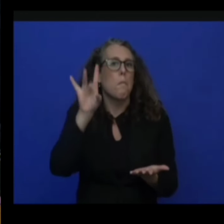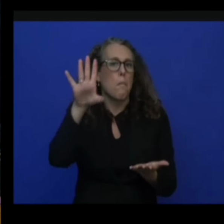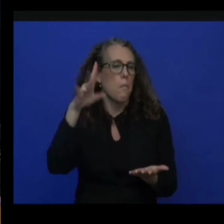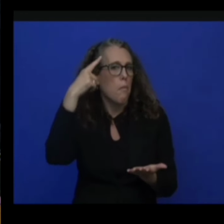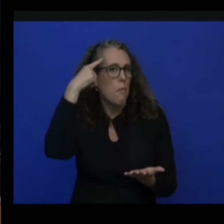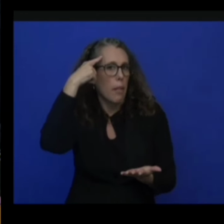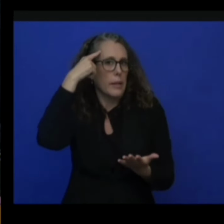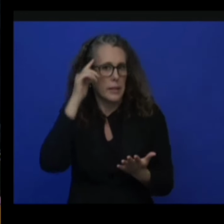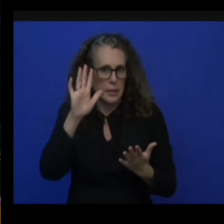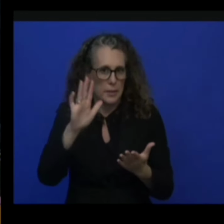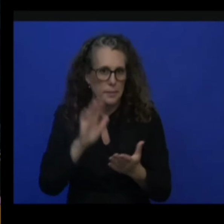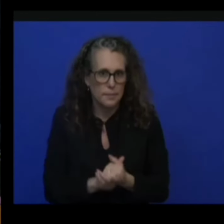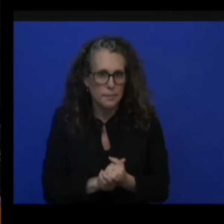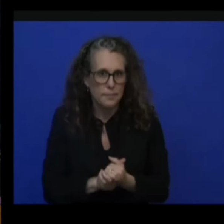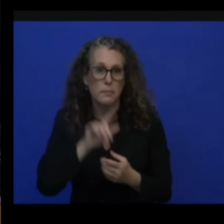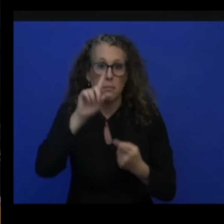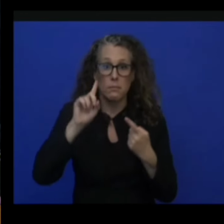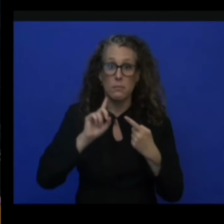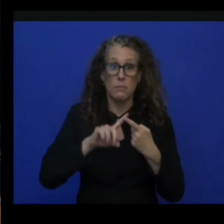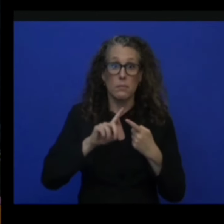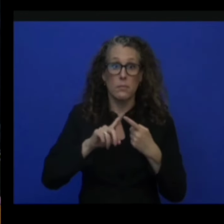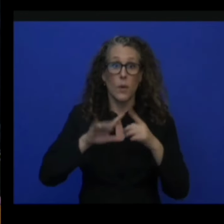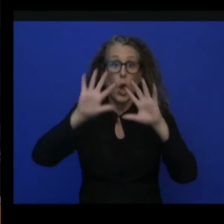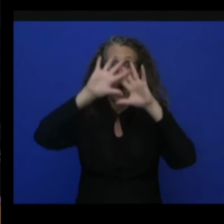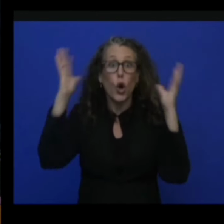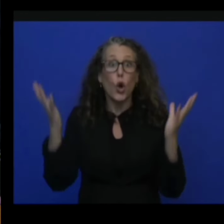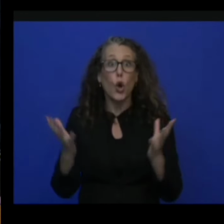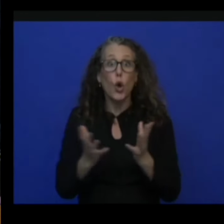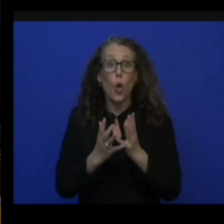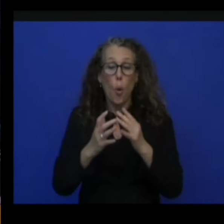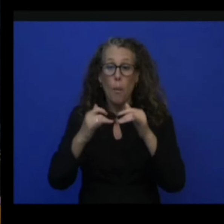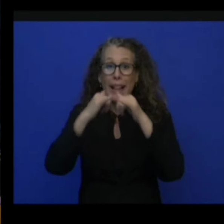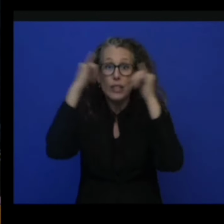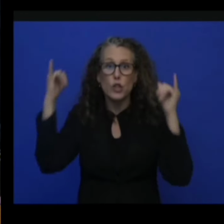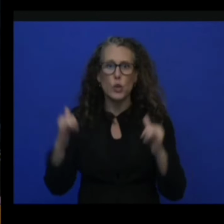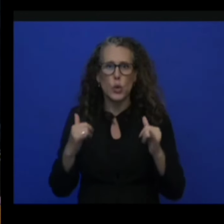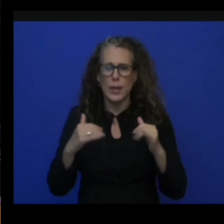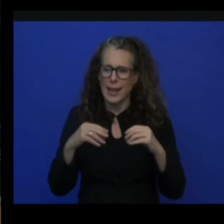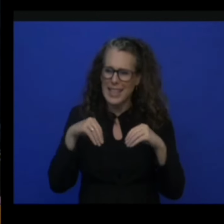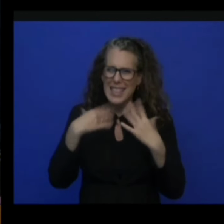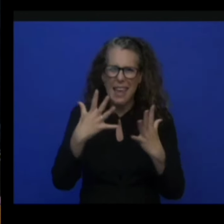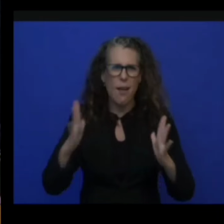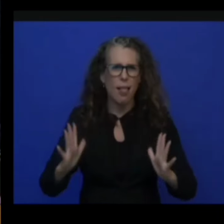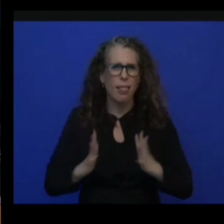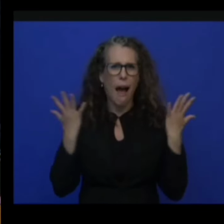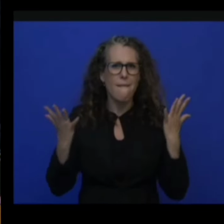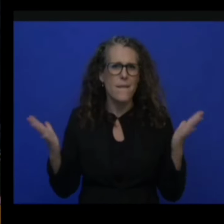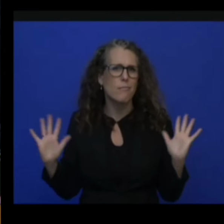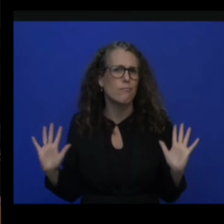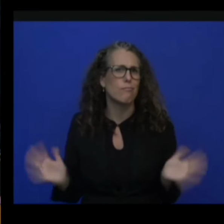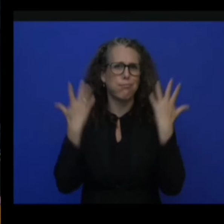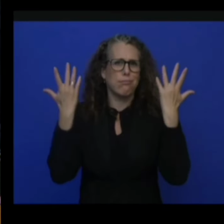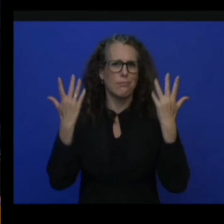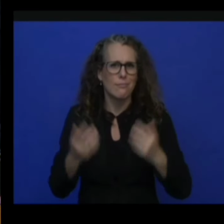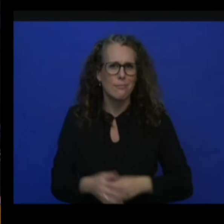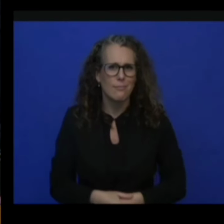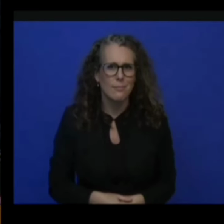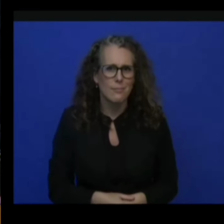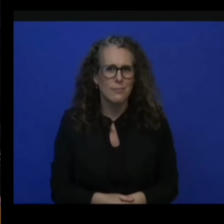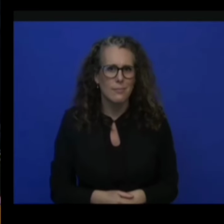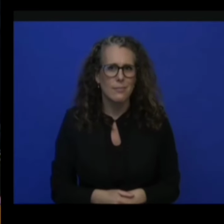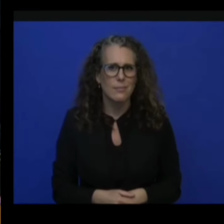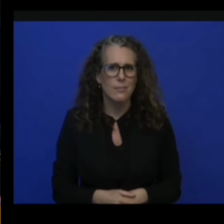Reinvigorate global institutions. We need to reform and empower international institutions